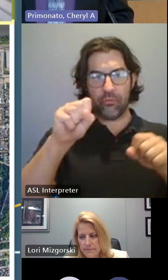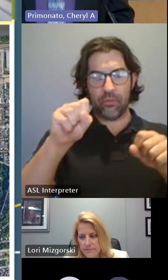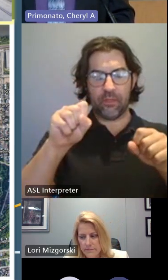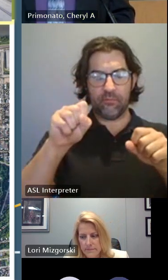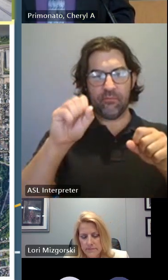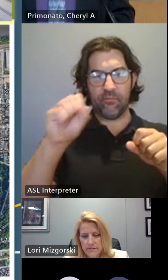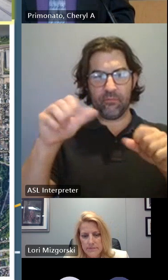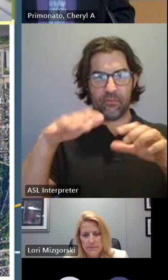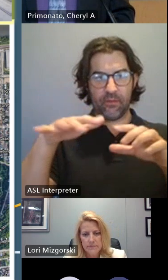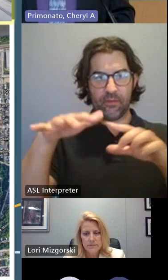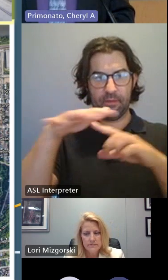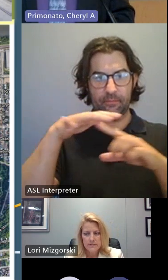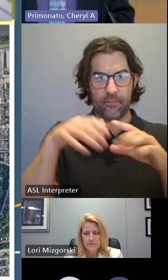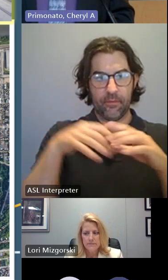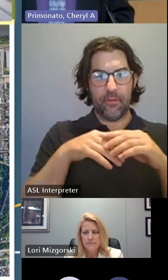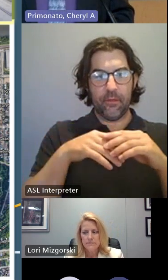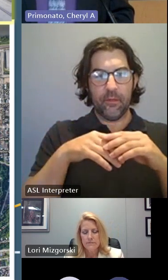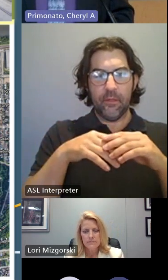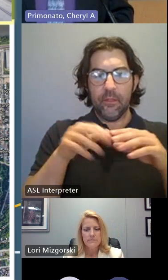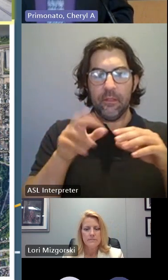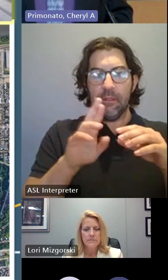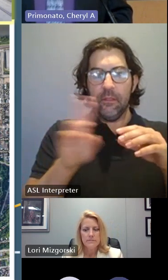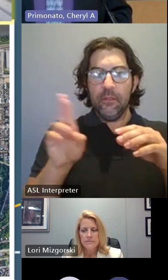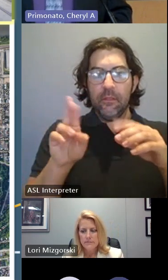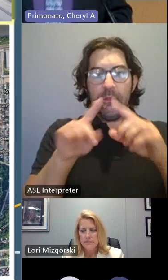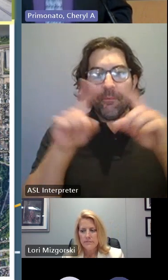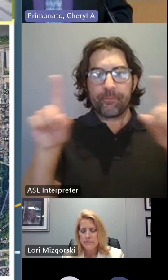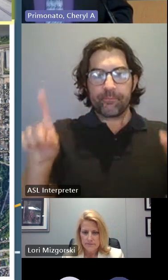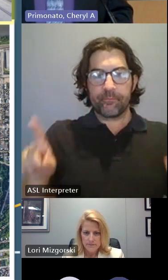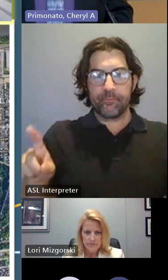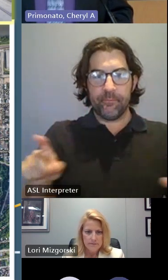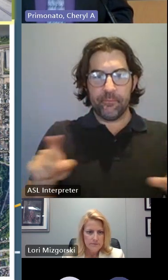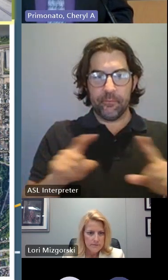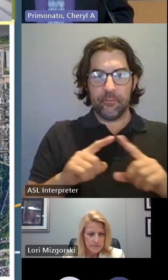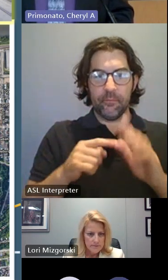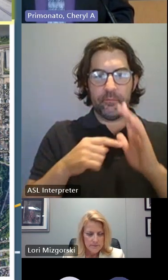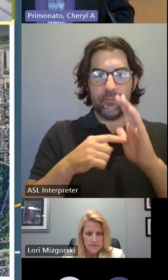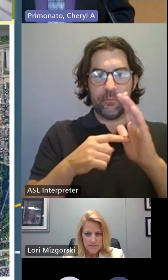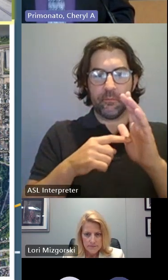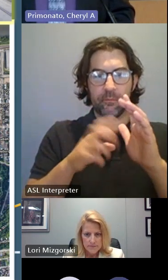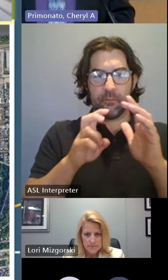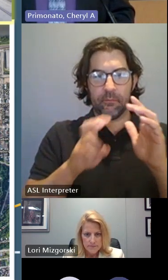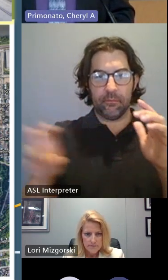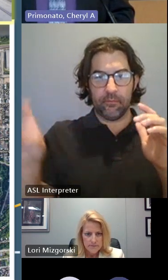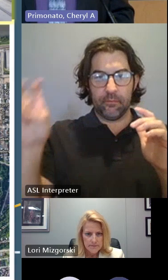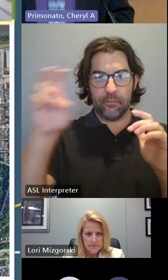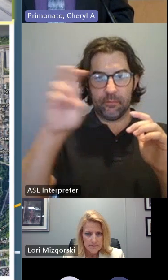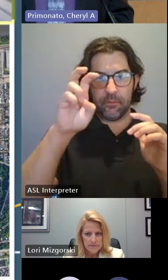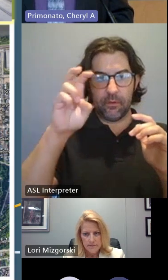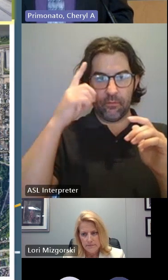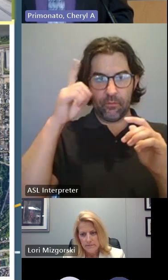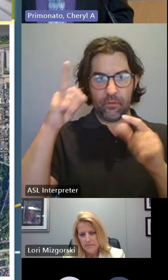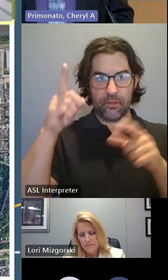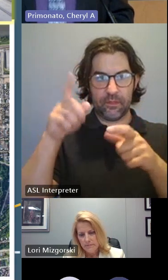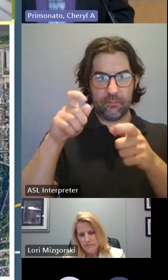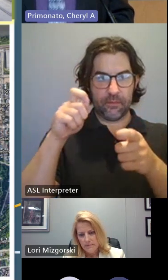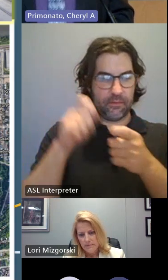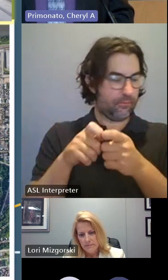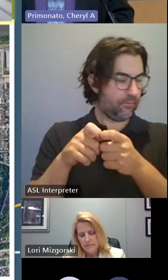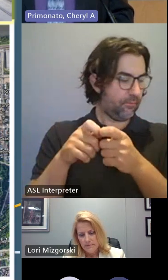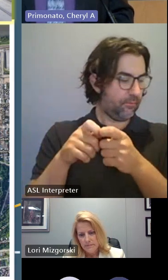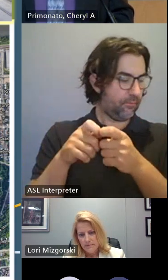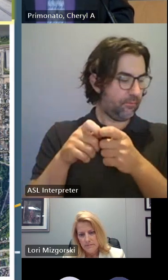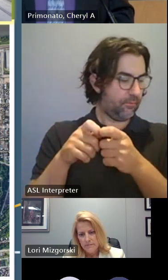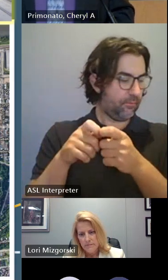area. The right-hand picture is illustrating where the detour is for this particular